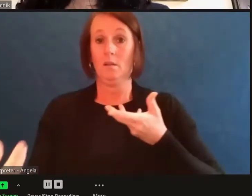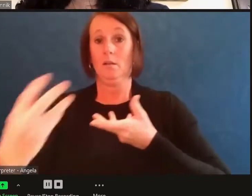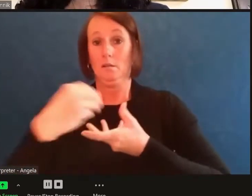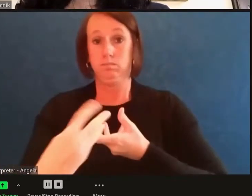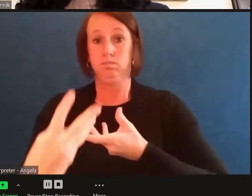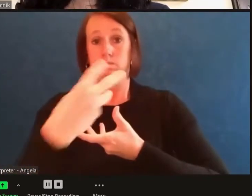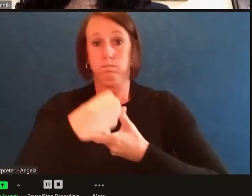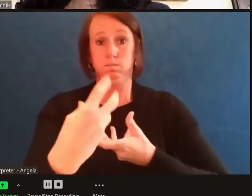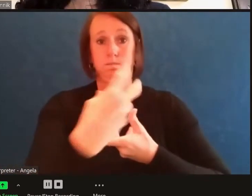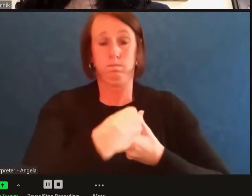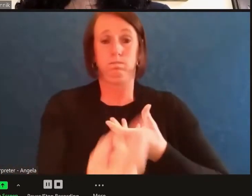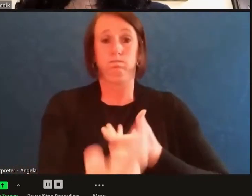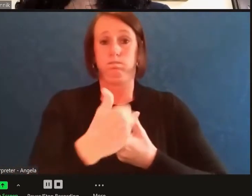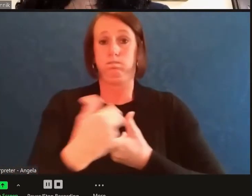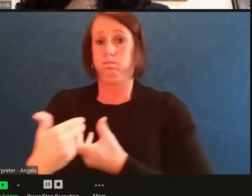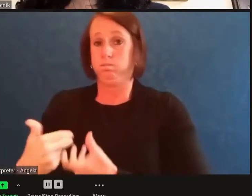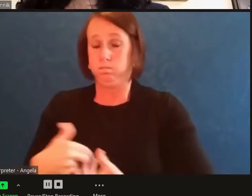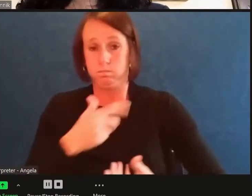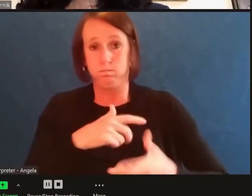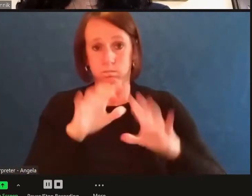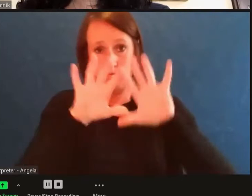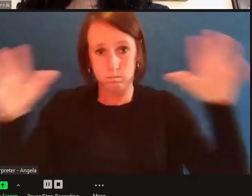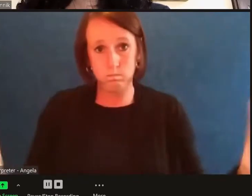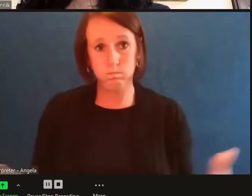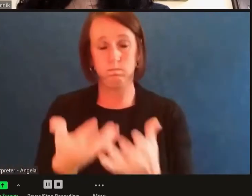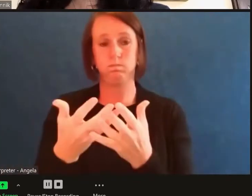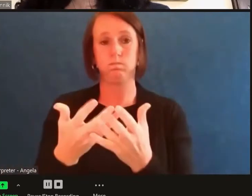librarians, publishers,